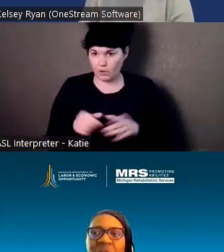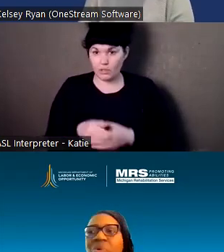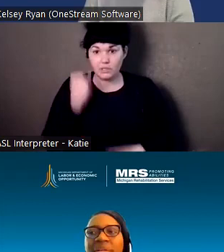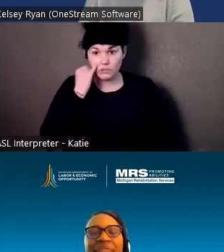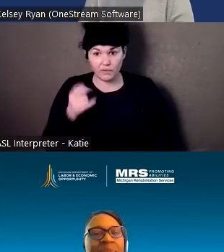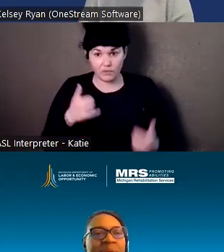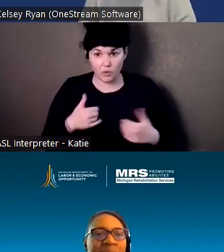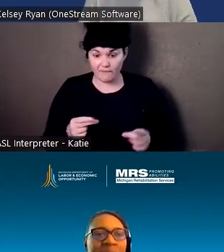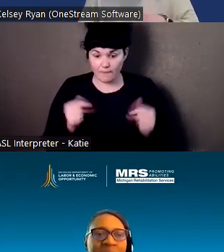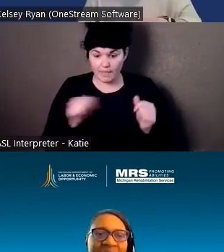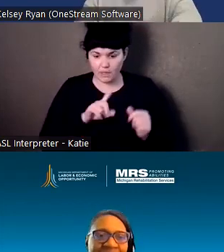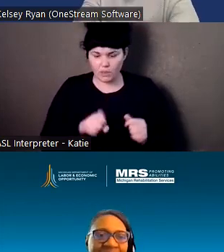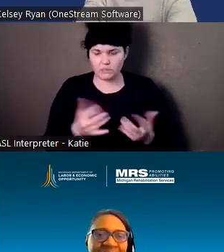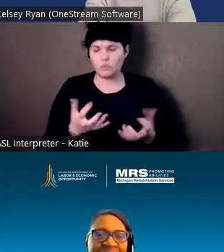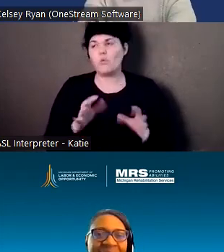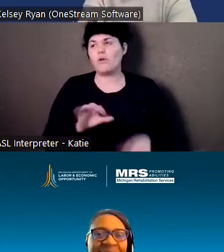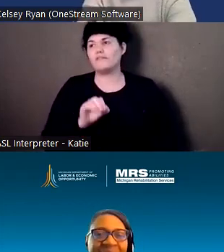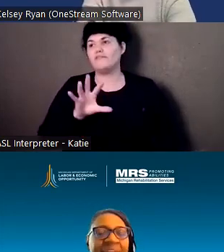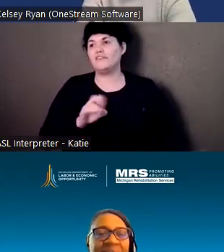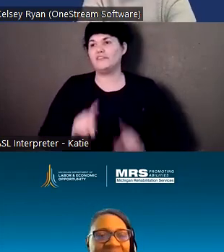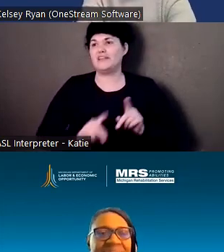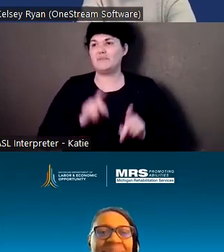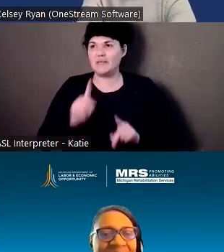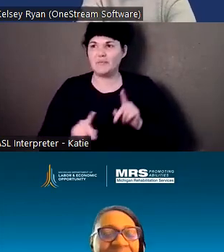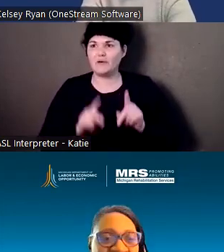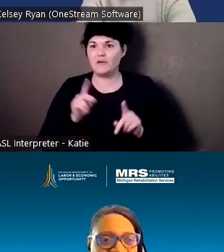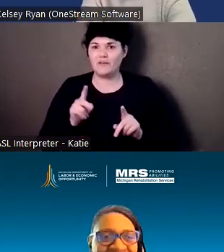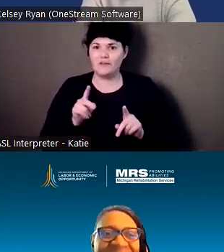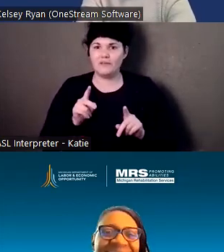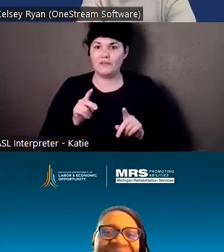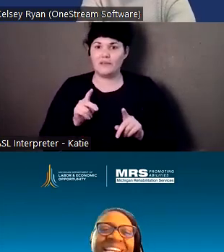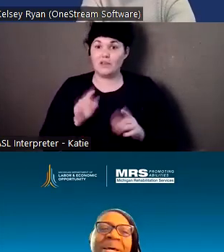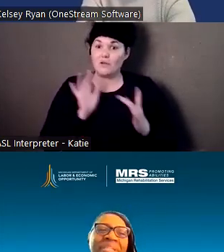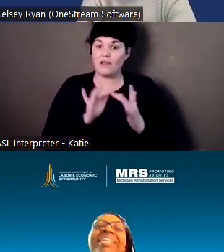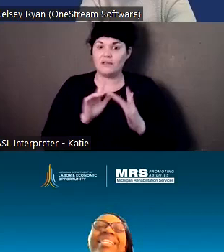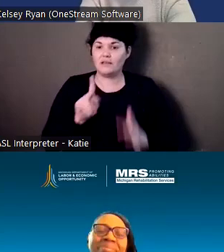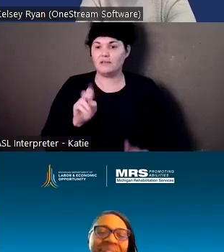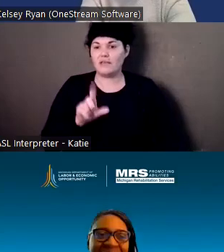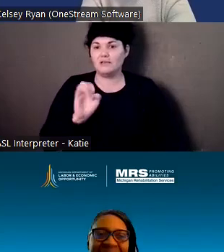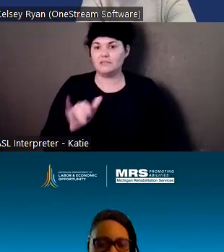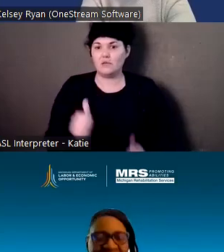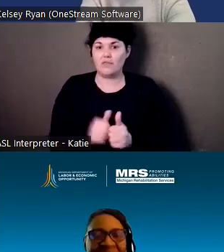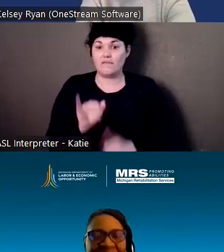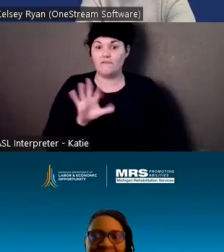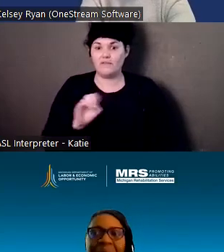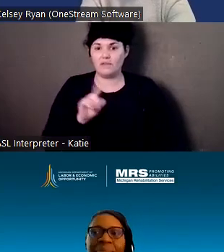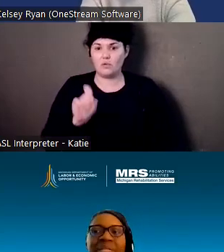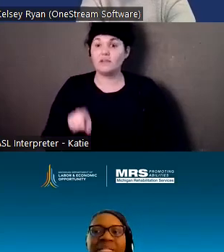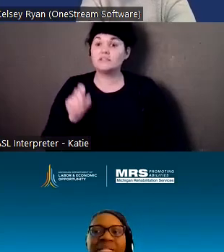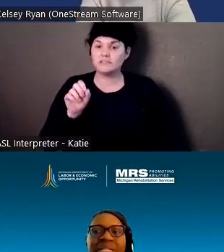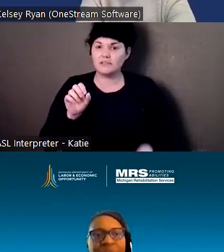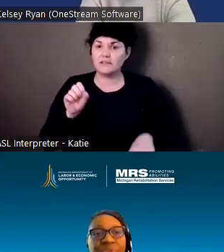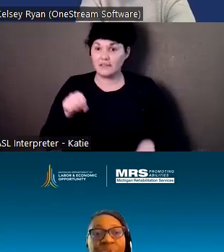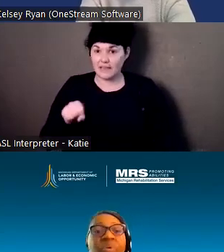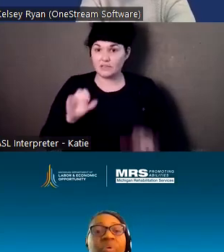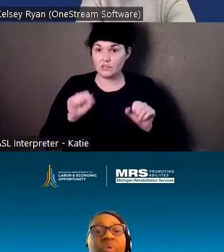because we don't want 50 people inundating Kelsey with 50 questions, please, yes, you can follow up, but please